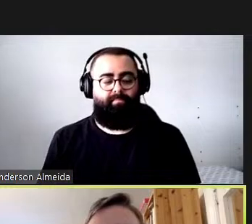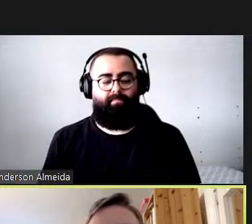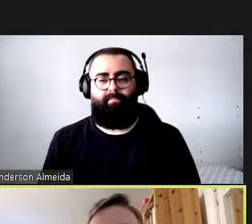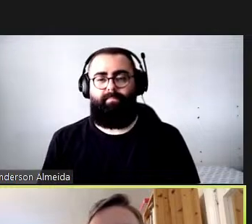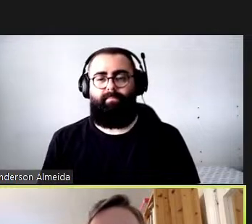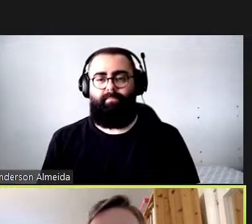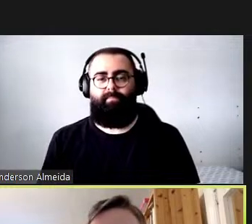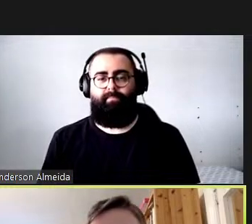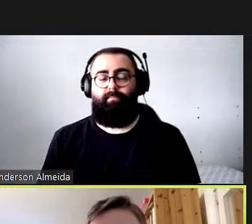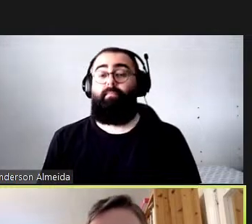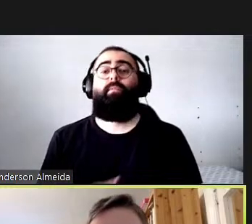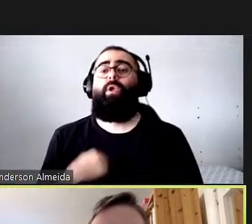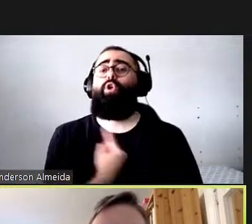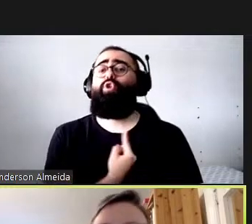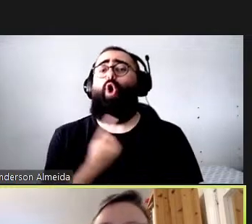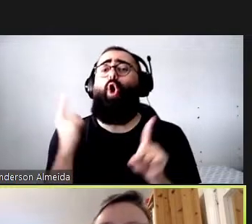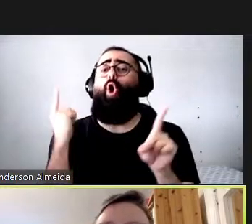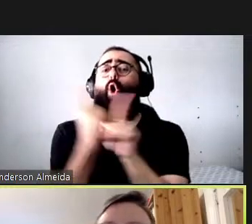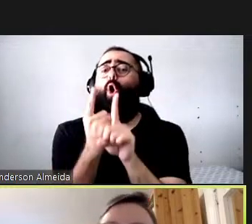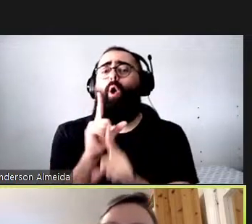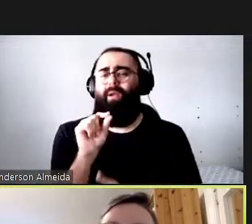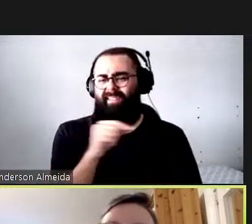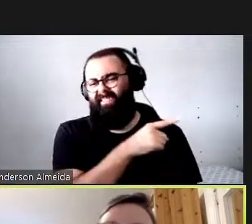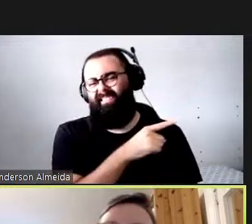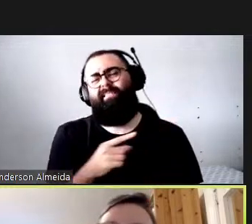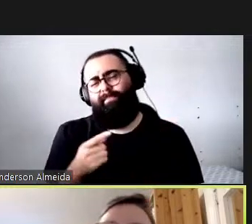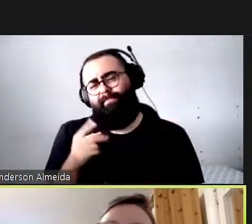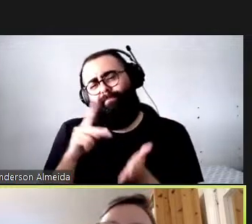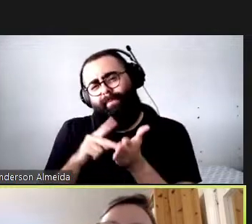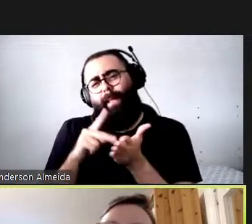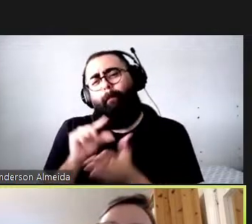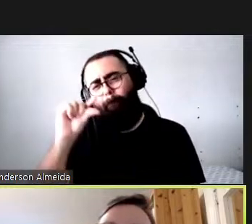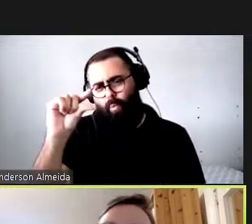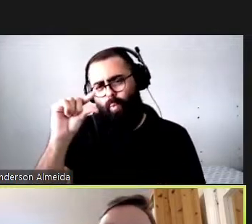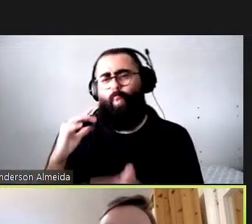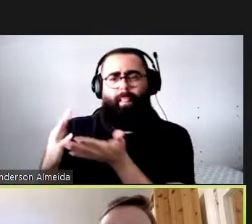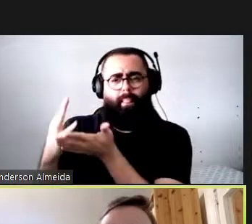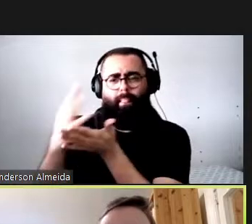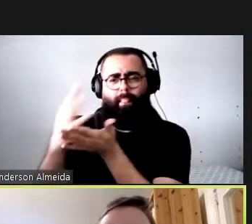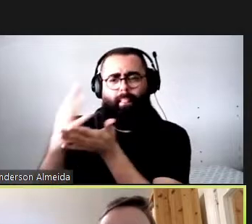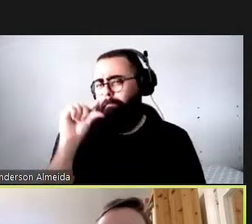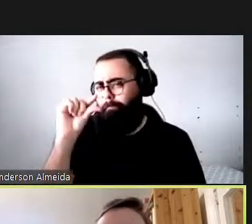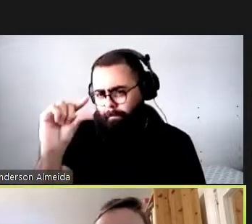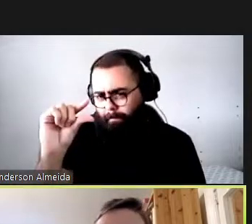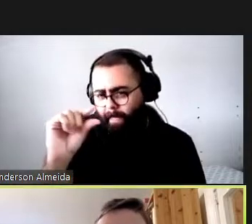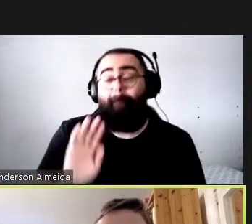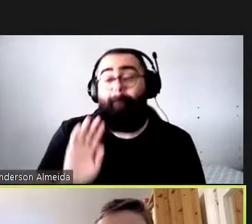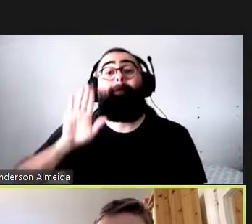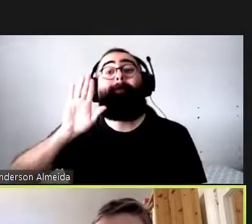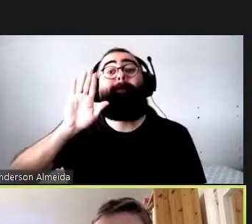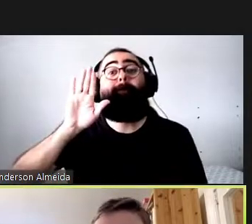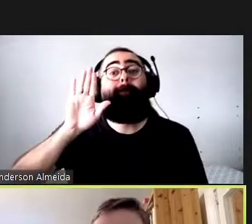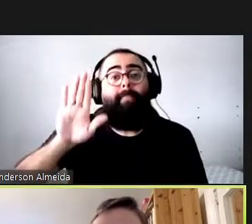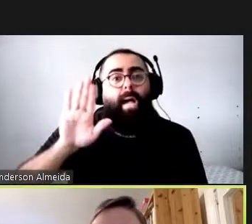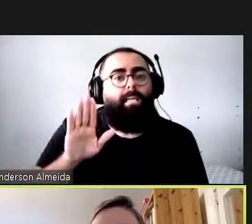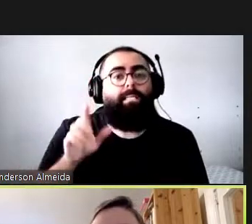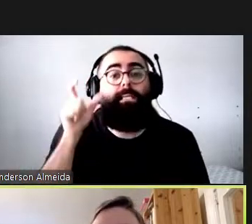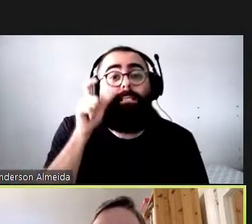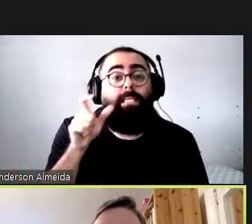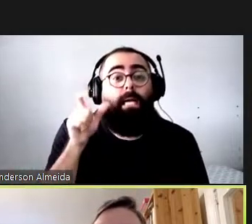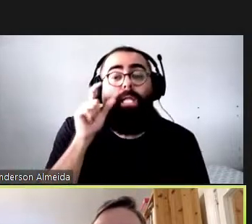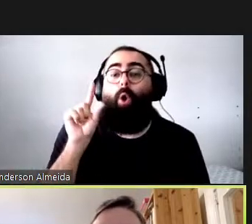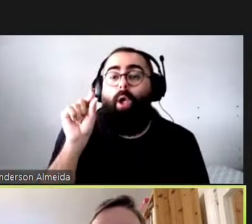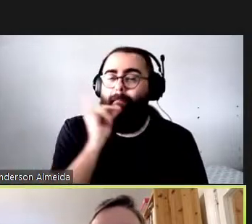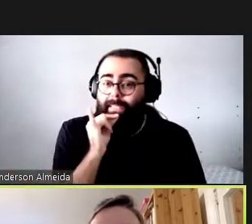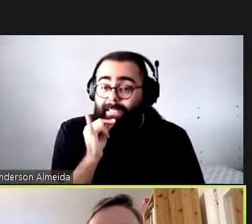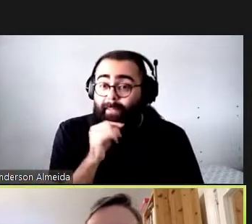What we found, this was a small data set, but what we found was that the formation phase, when someone was just moving to